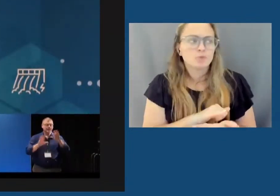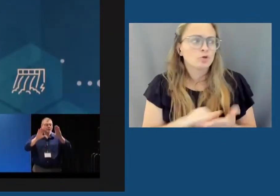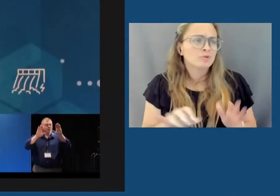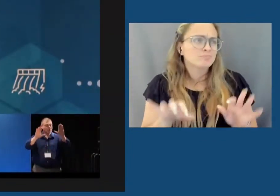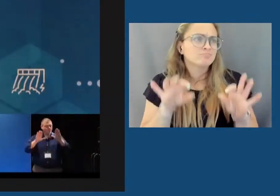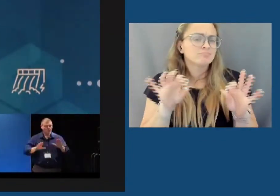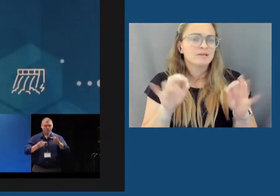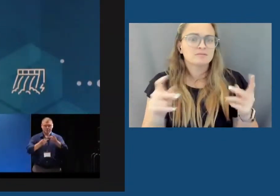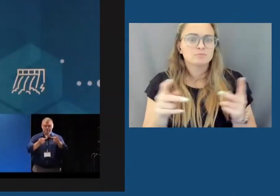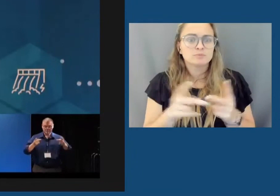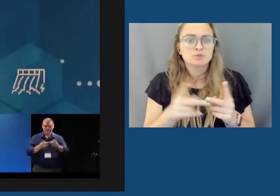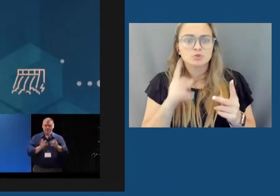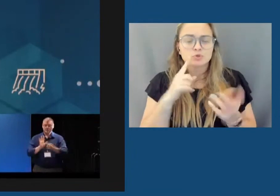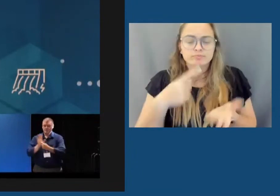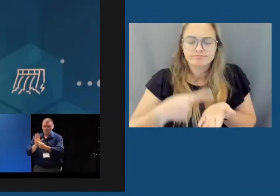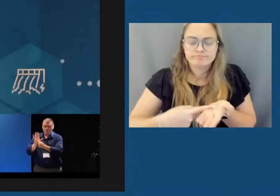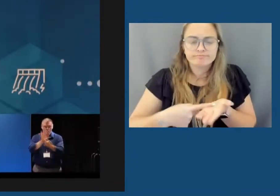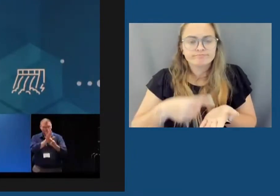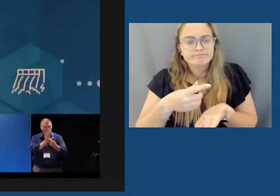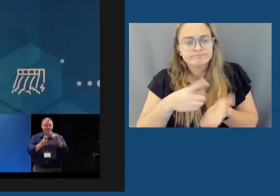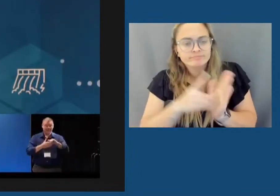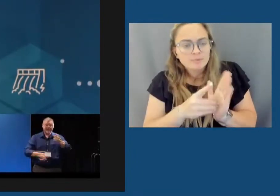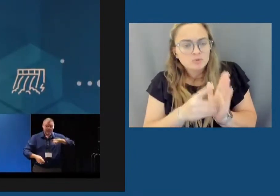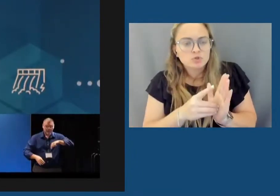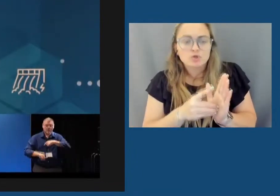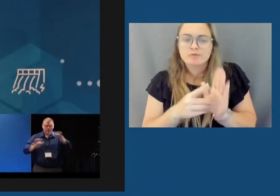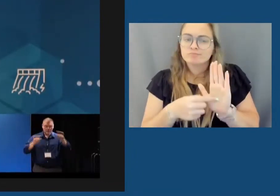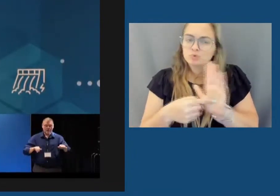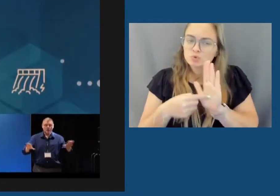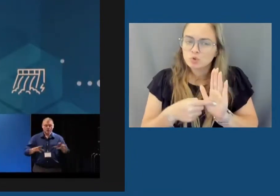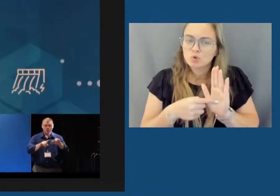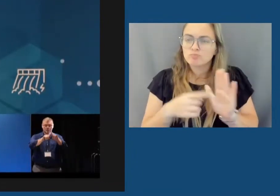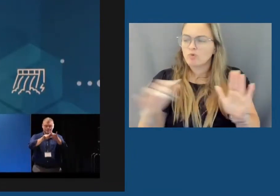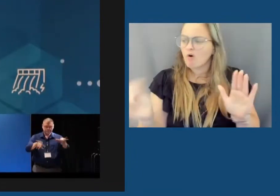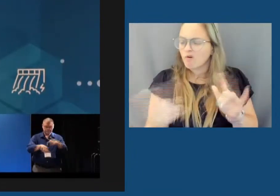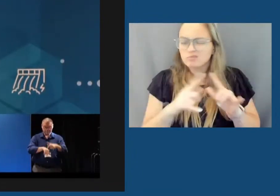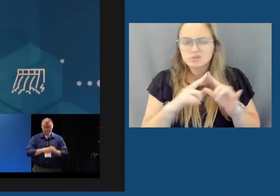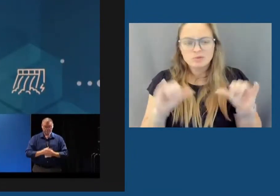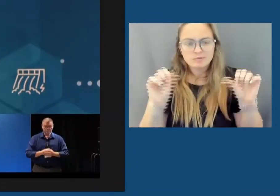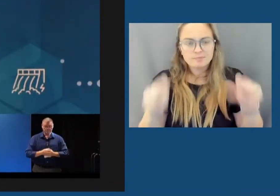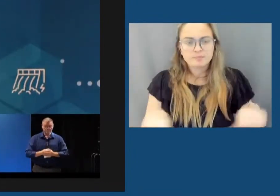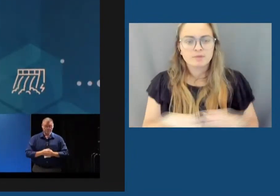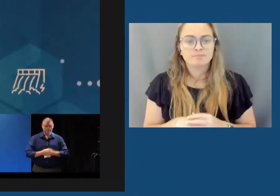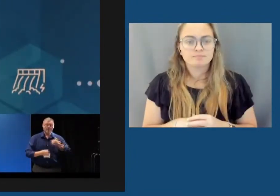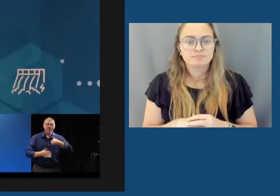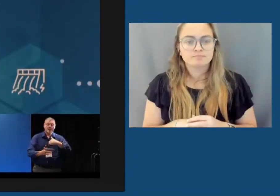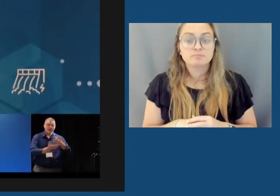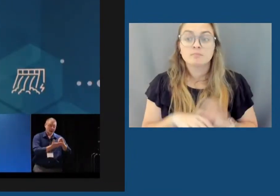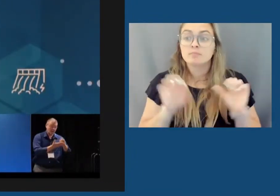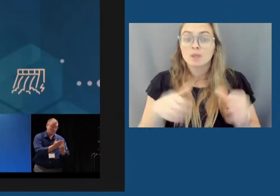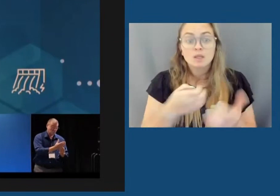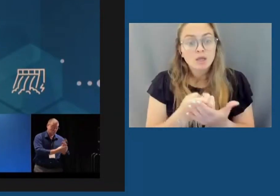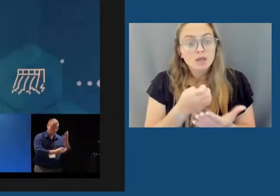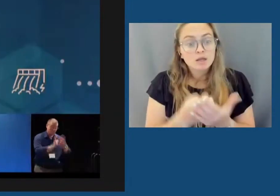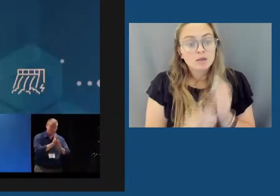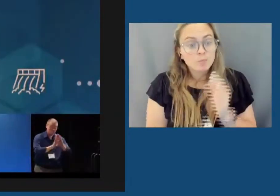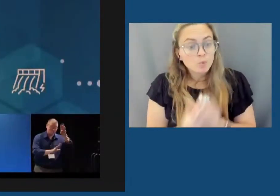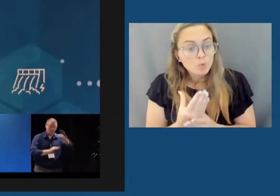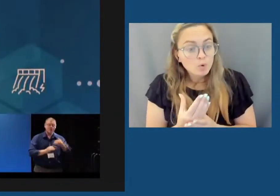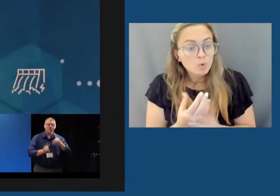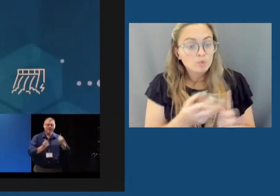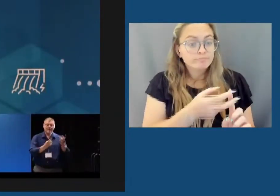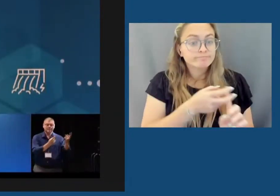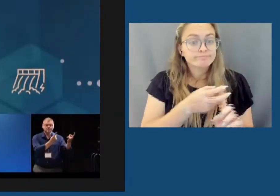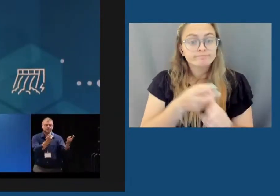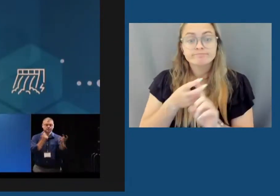position to demonstrate that we can do all of these things at once. We can have economic growth, we can attract businesses